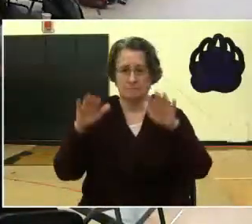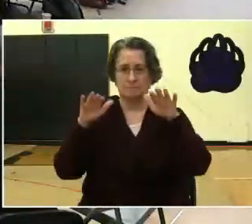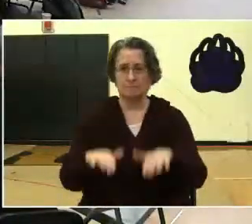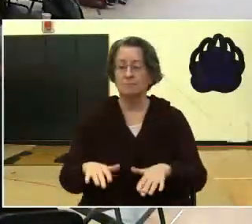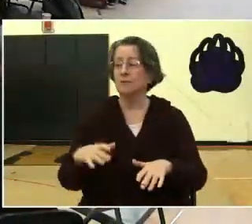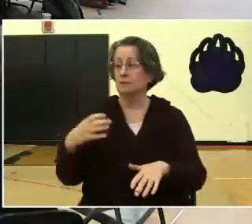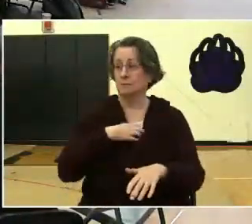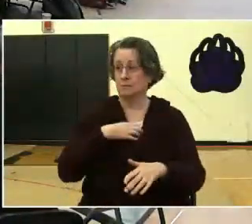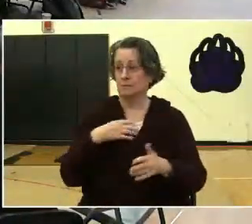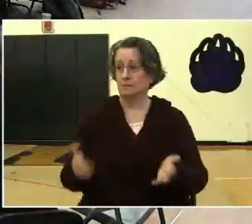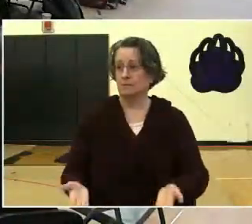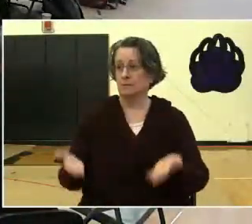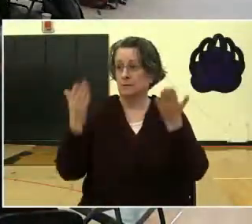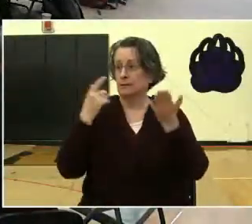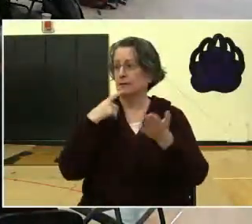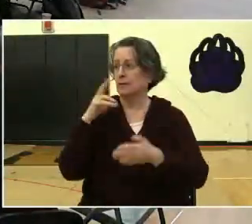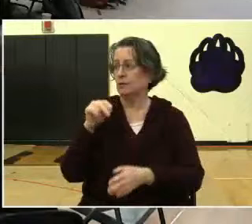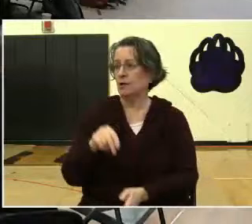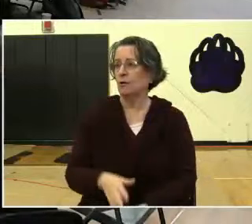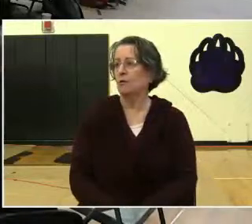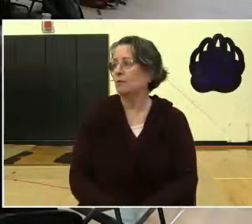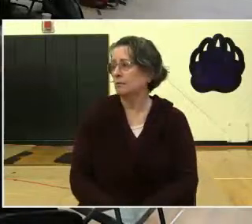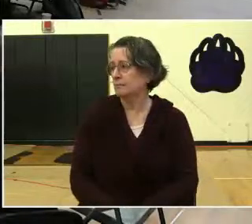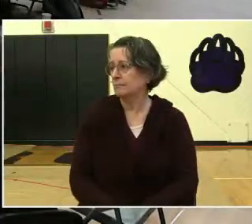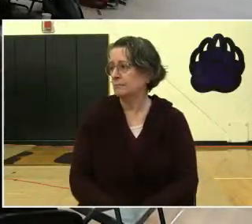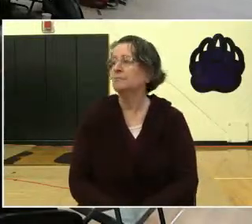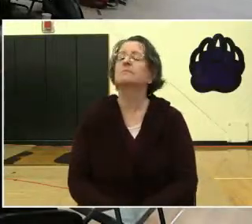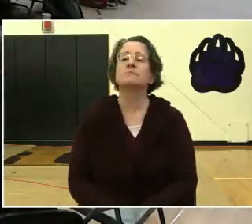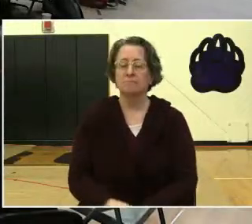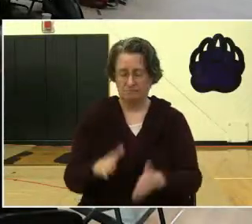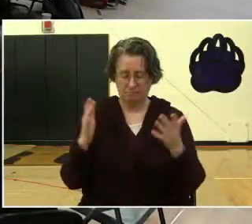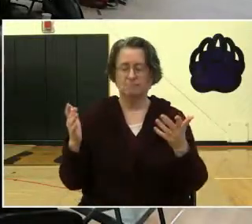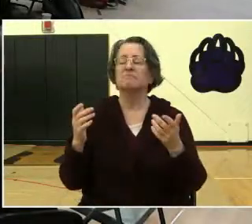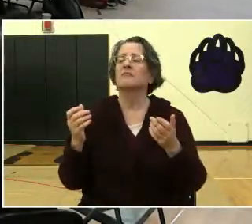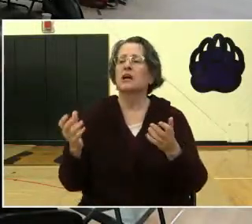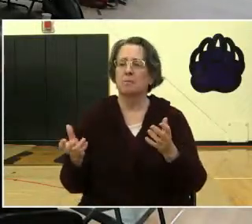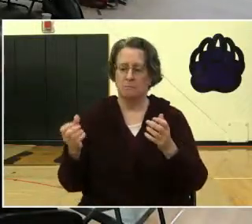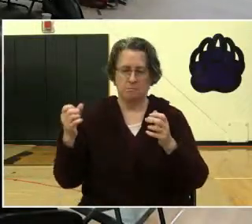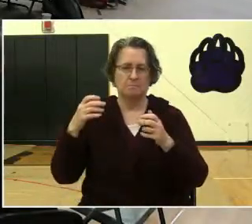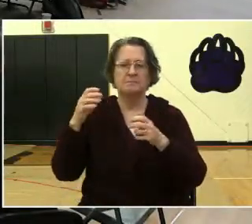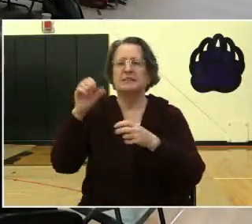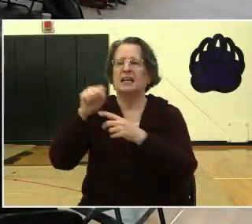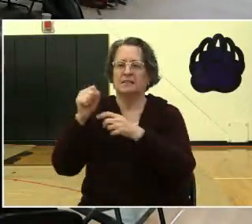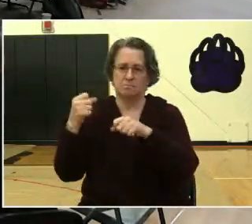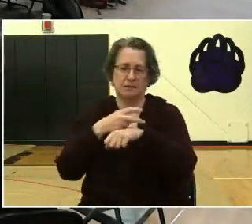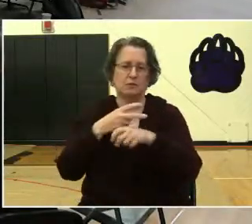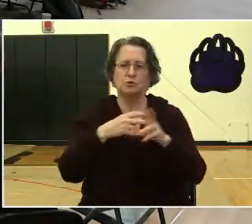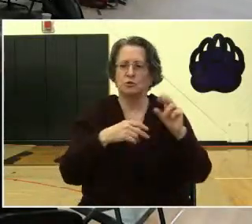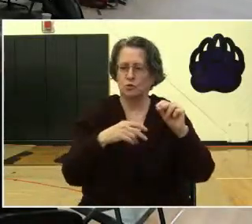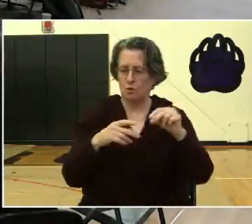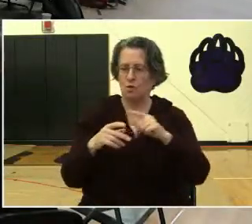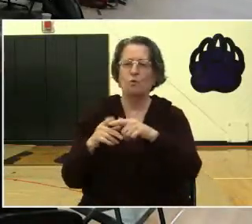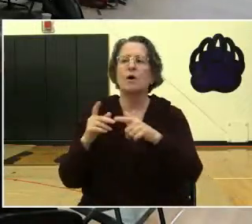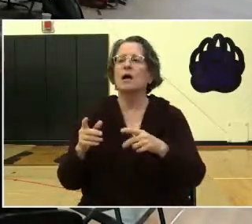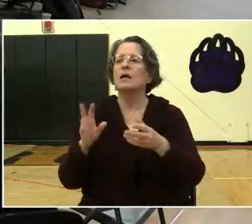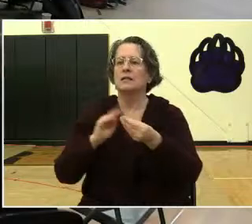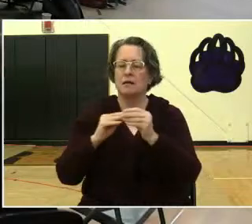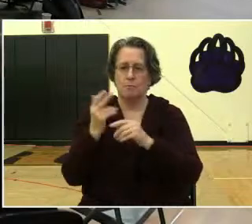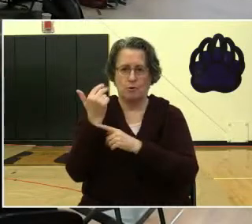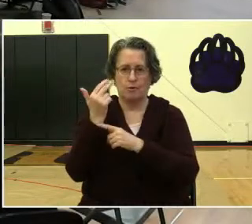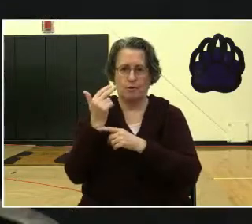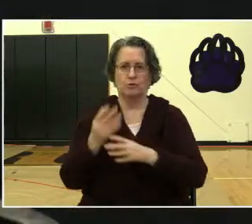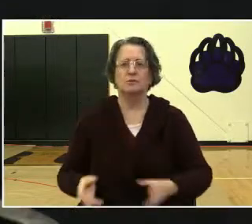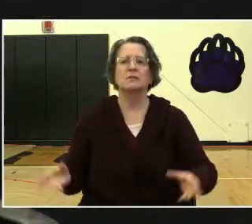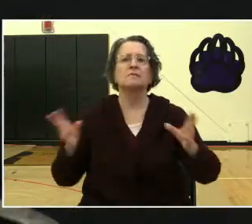those opposed please rise and say nay the eyes appear to have it the eyes do have it and you've adopted article 13